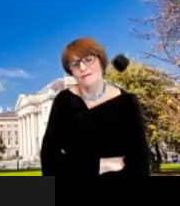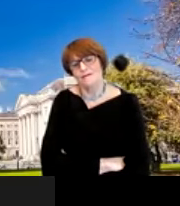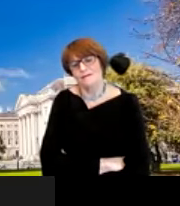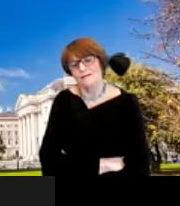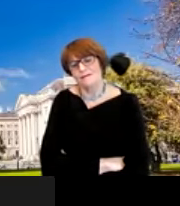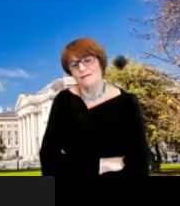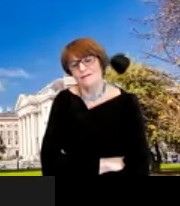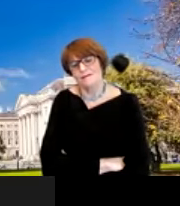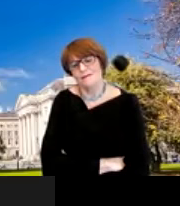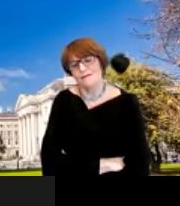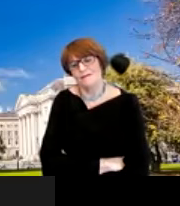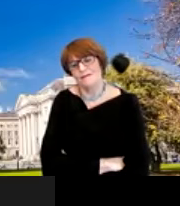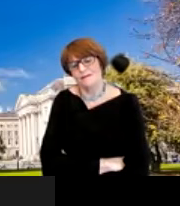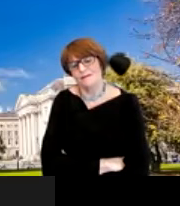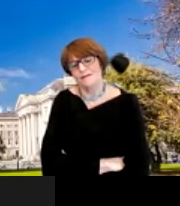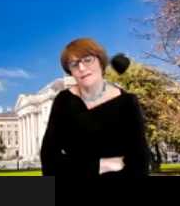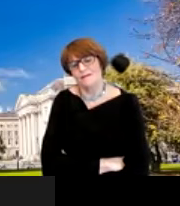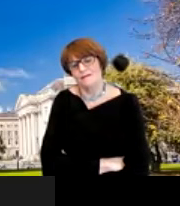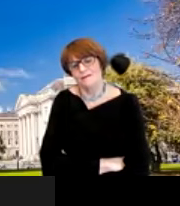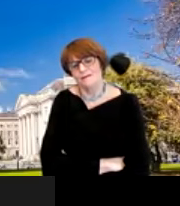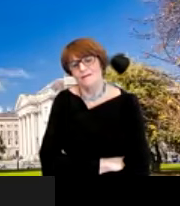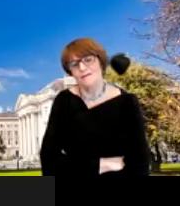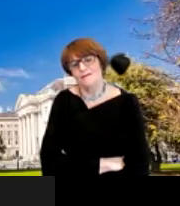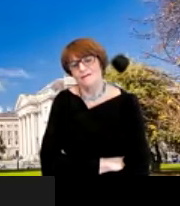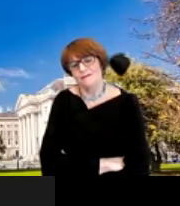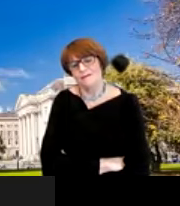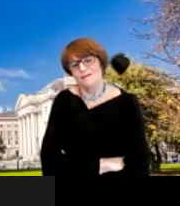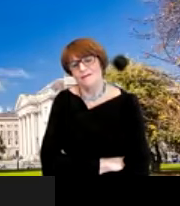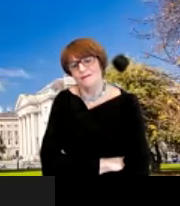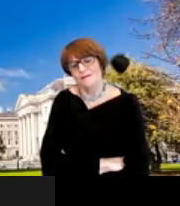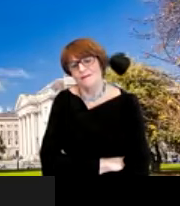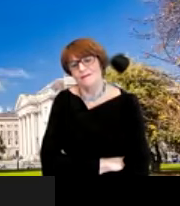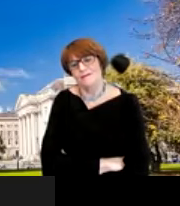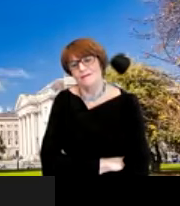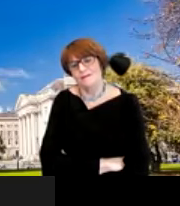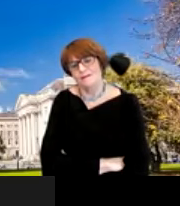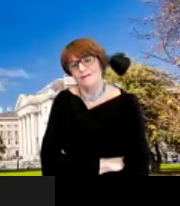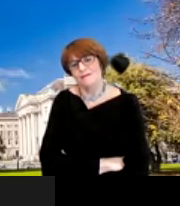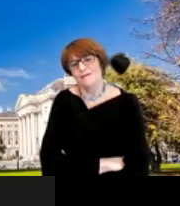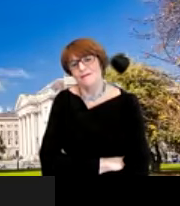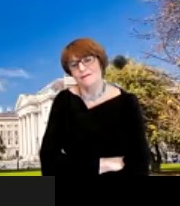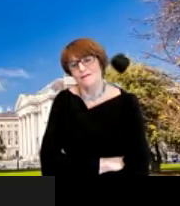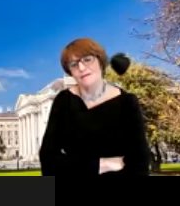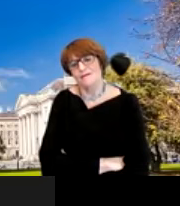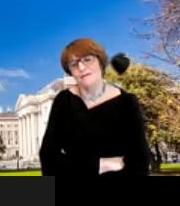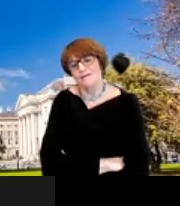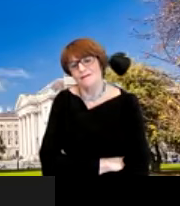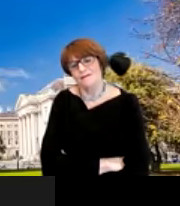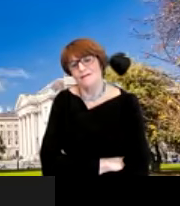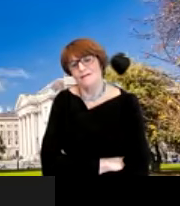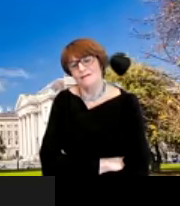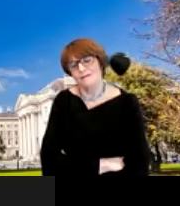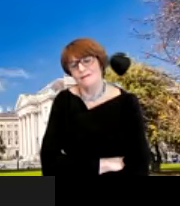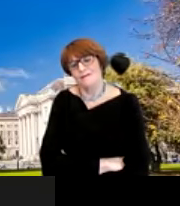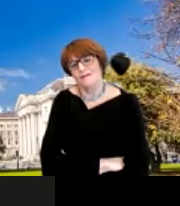certainly we could see that, and certainly I hope TCAID helped to support that work as well. But Absolutely. for you, Alison, I